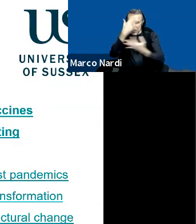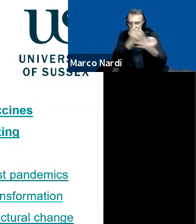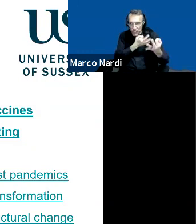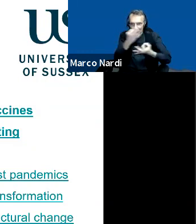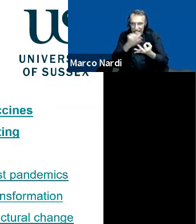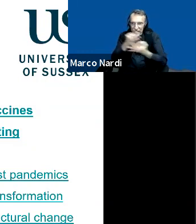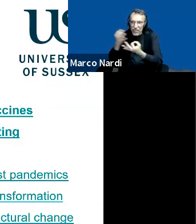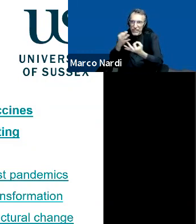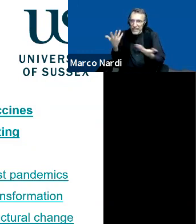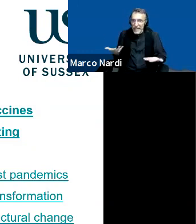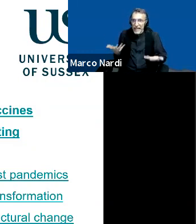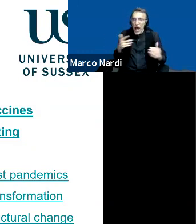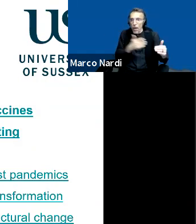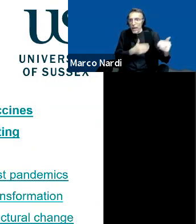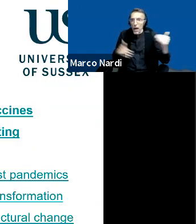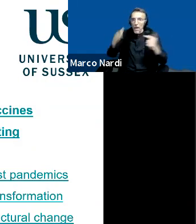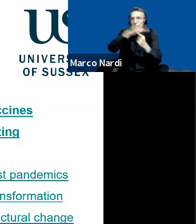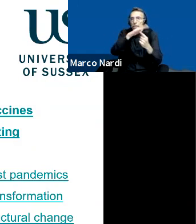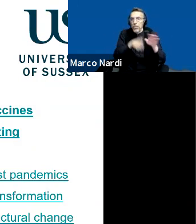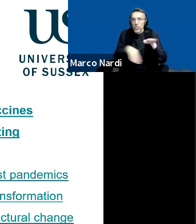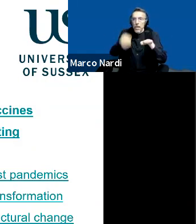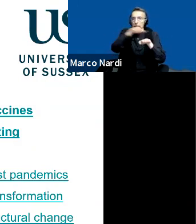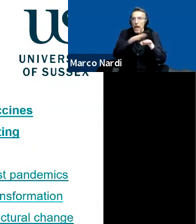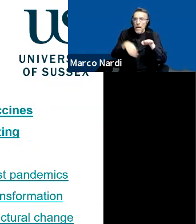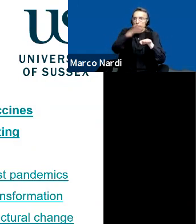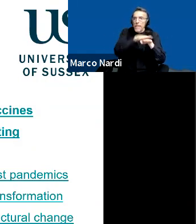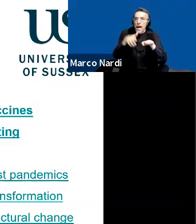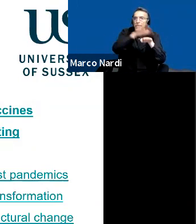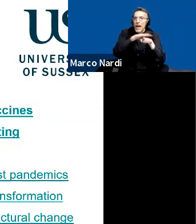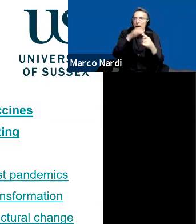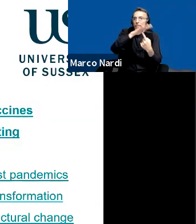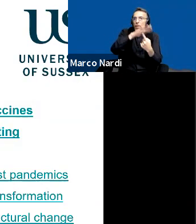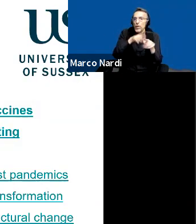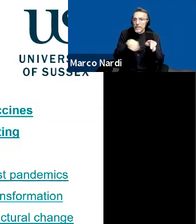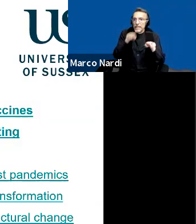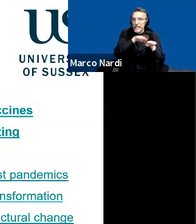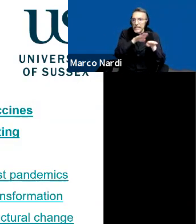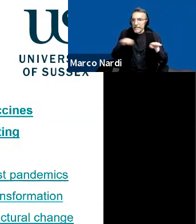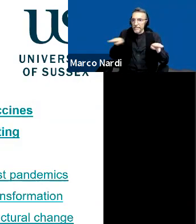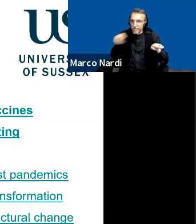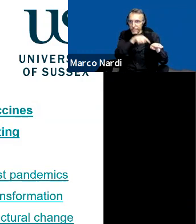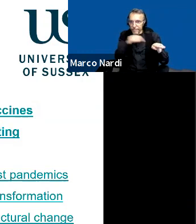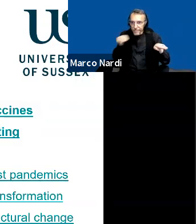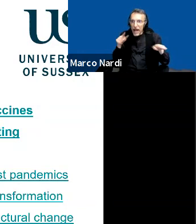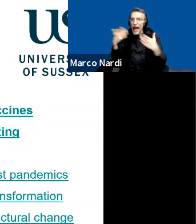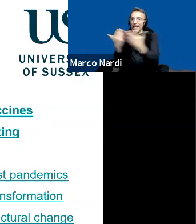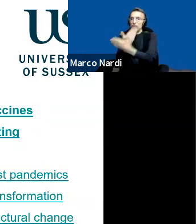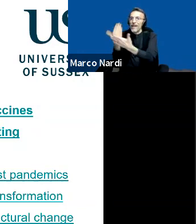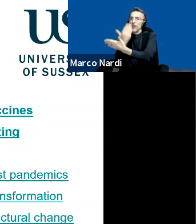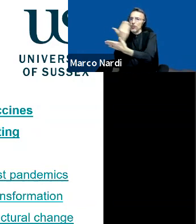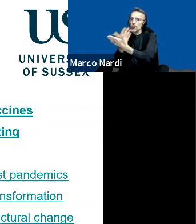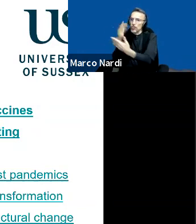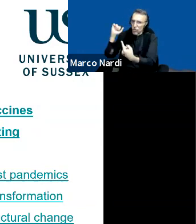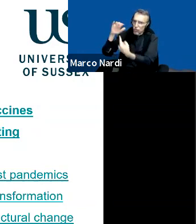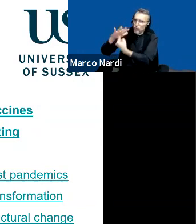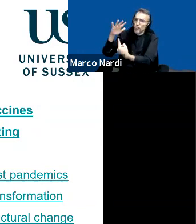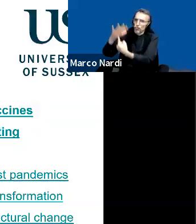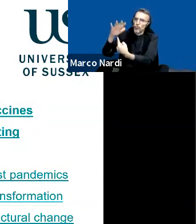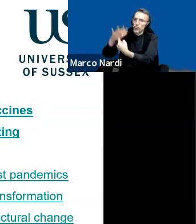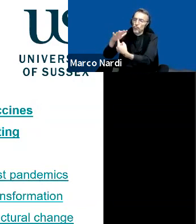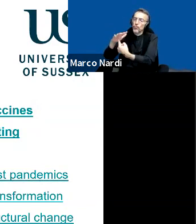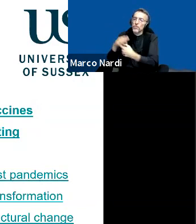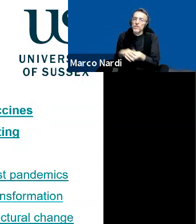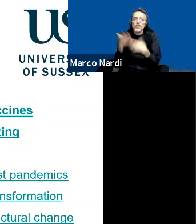to the fore around the pandemic in different parts of the world. But innovation here, it's crucial, as already has been said, is not just